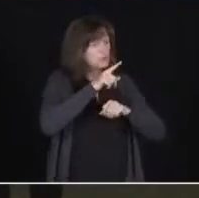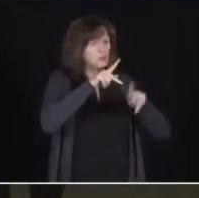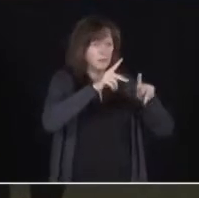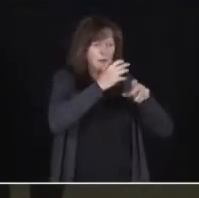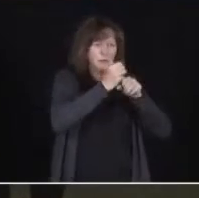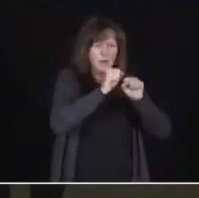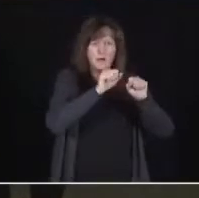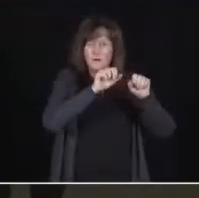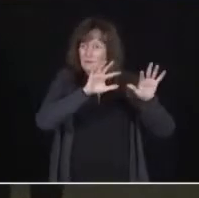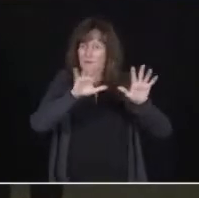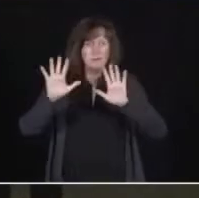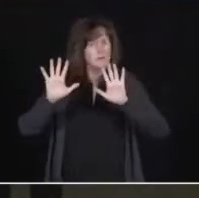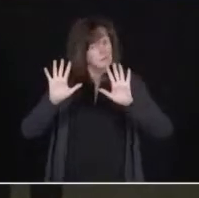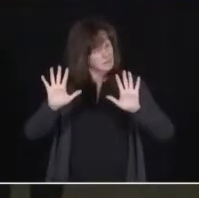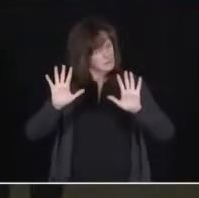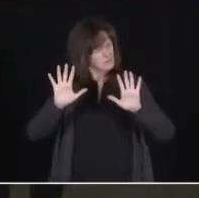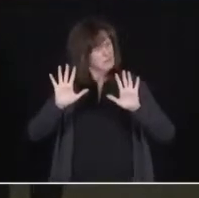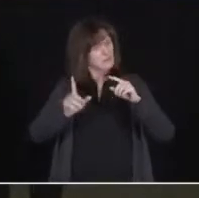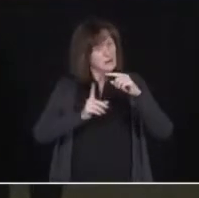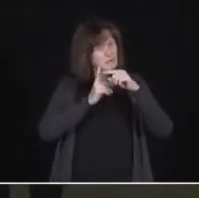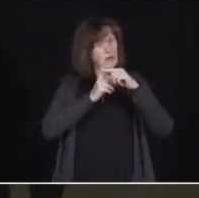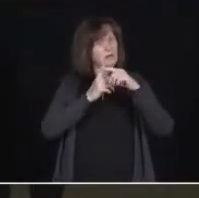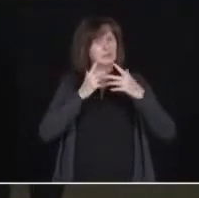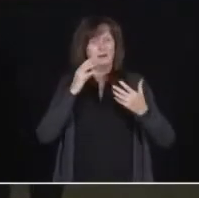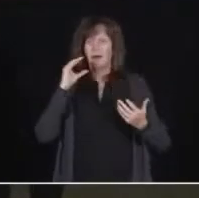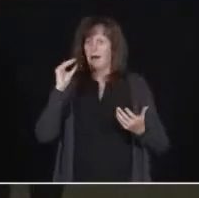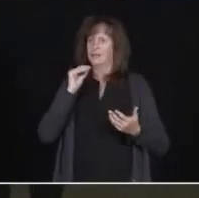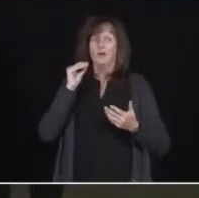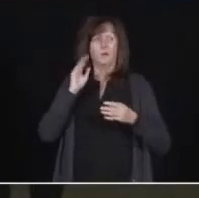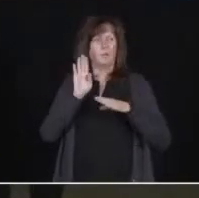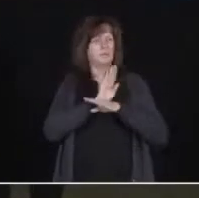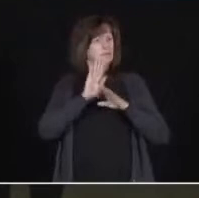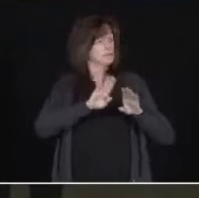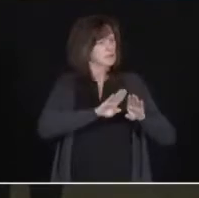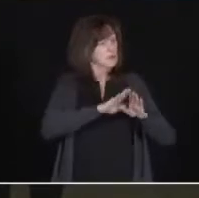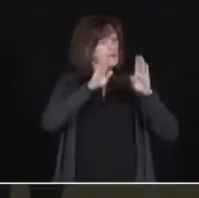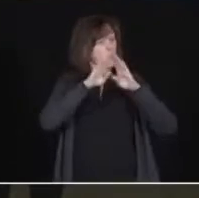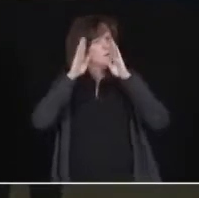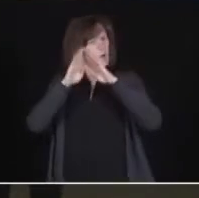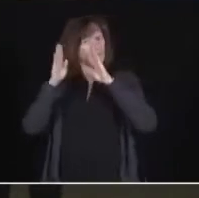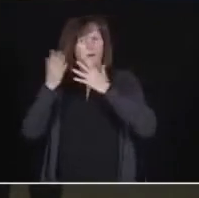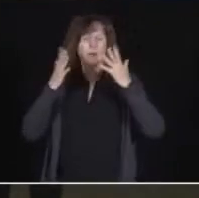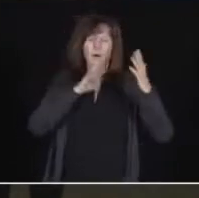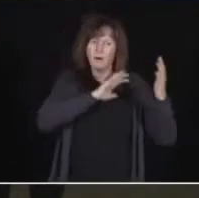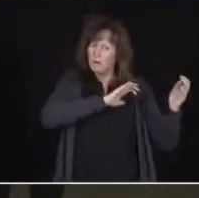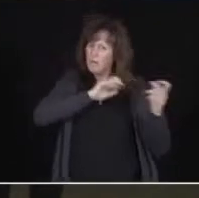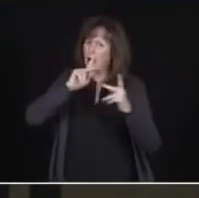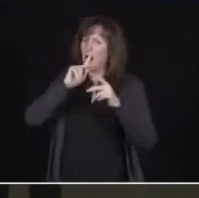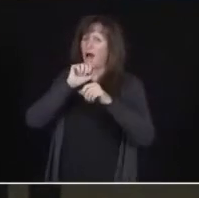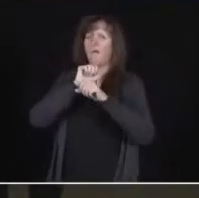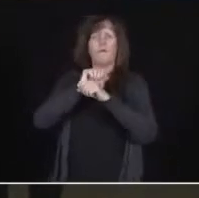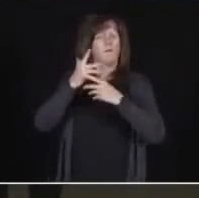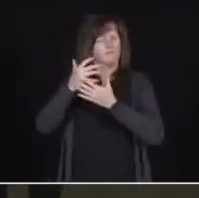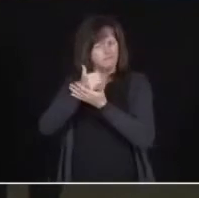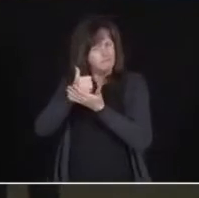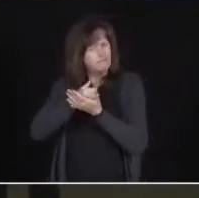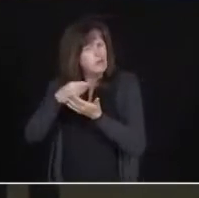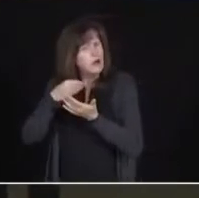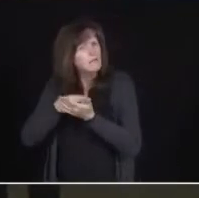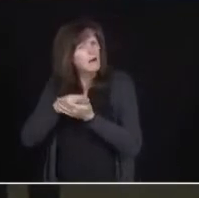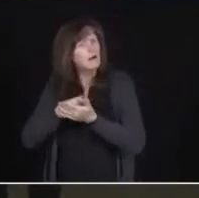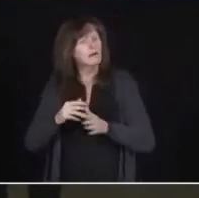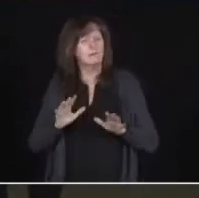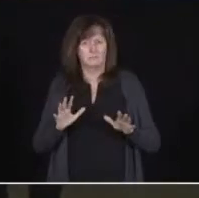for business and as many people working as possible. To date, our government has introduced several pieces